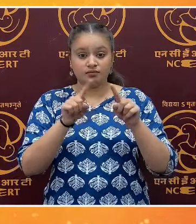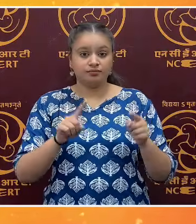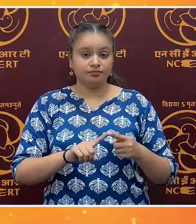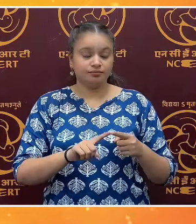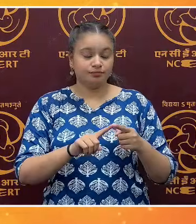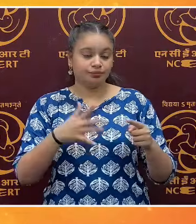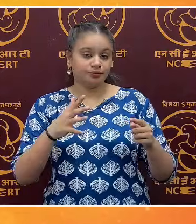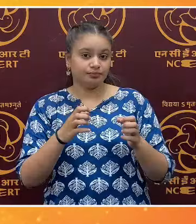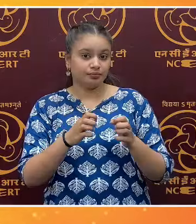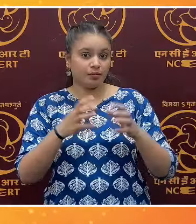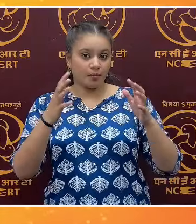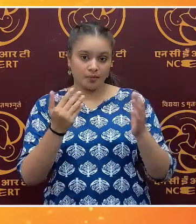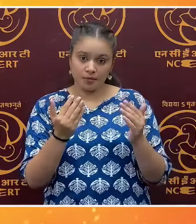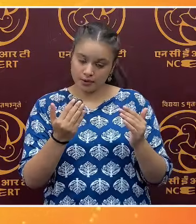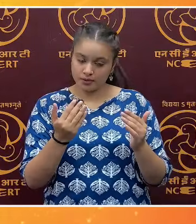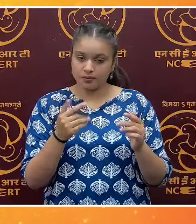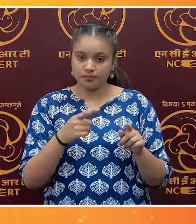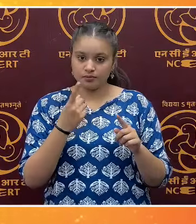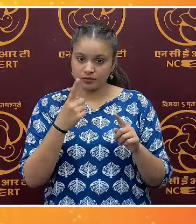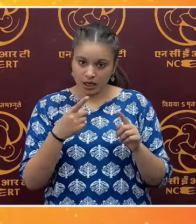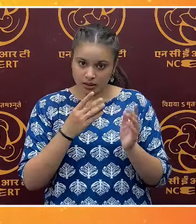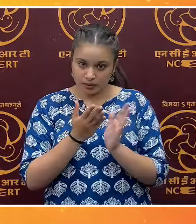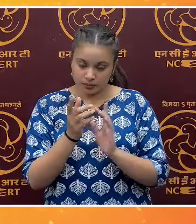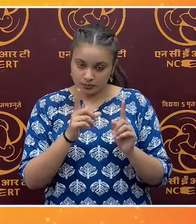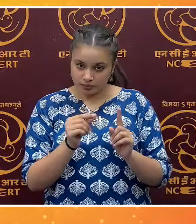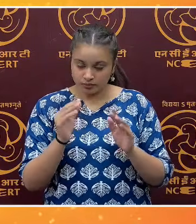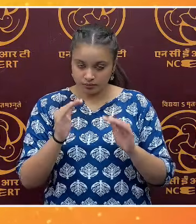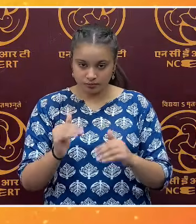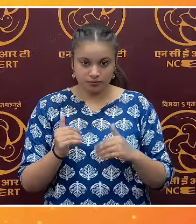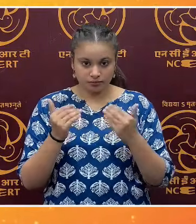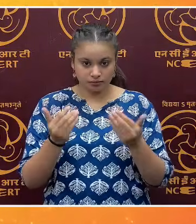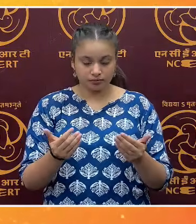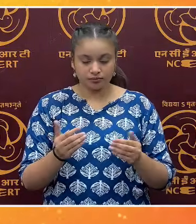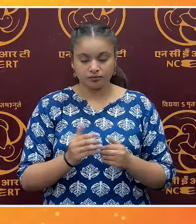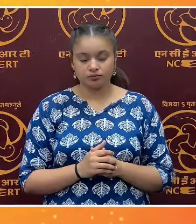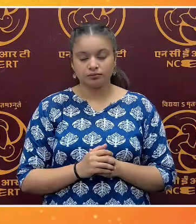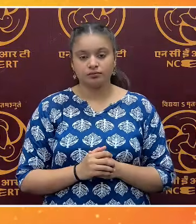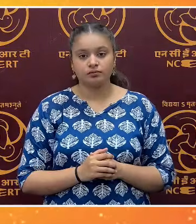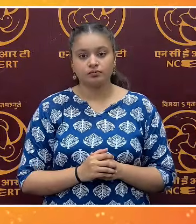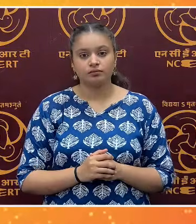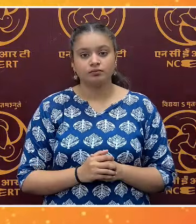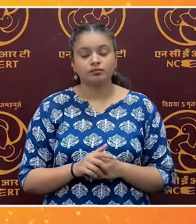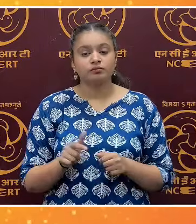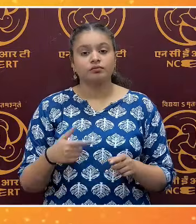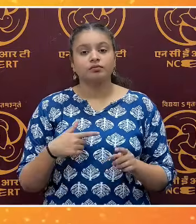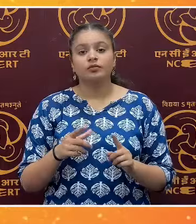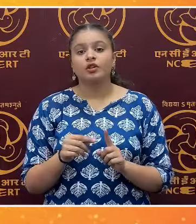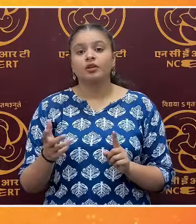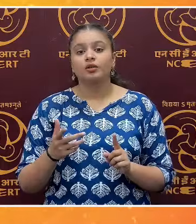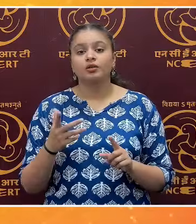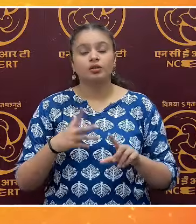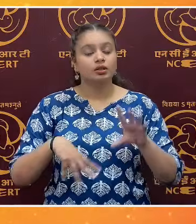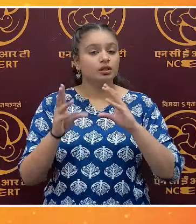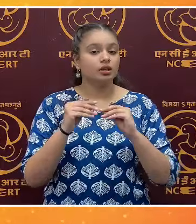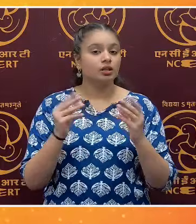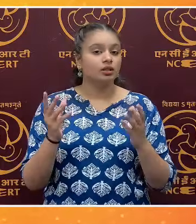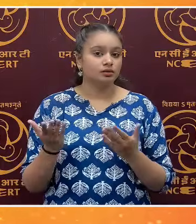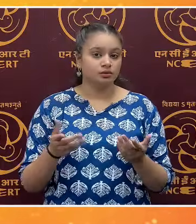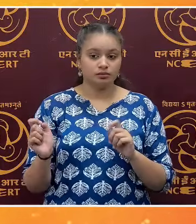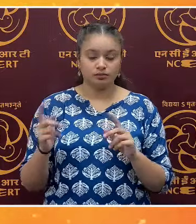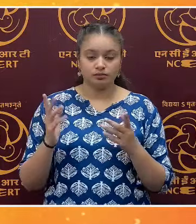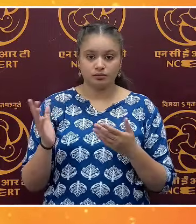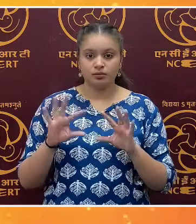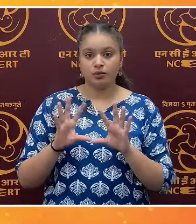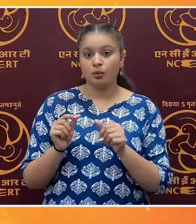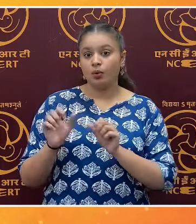Okay. So we have done it correctly. Yes. Now it is also working. So what we have learnt with this